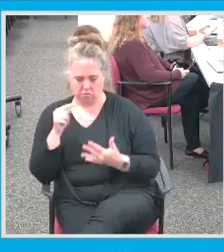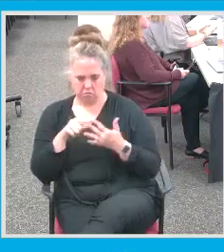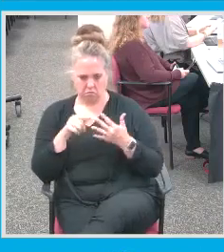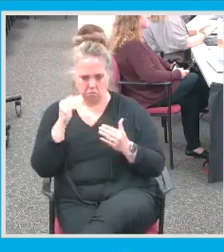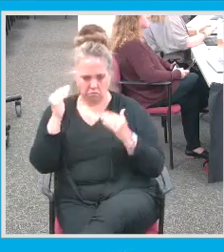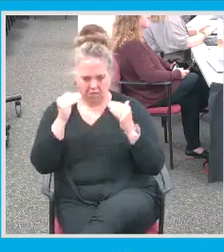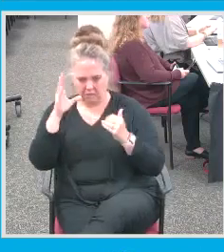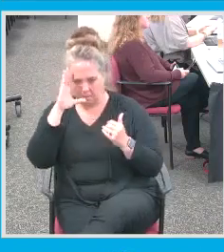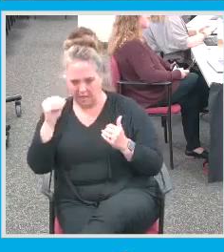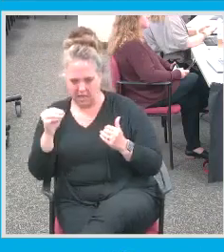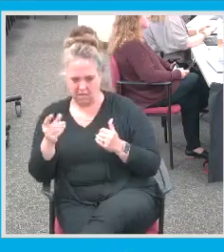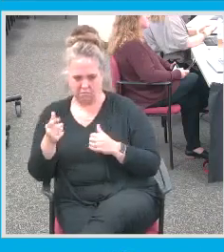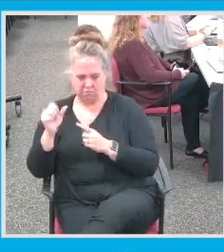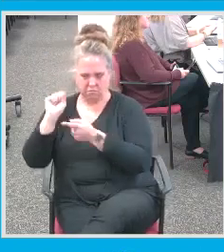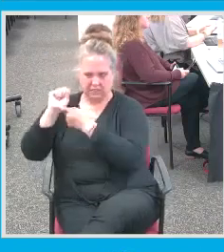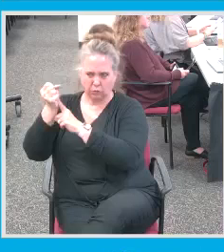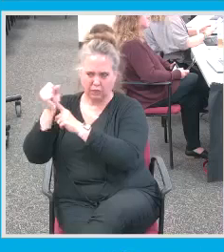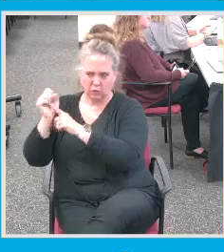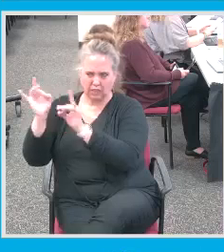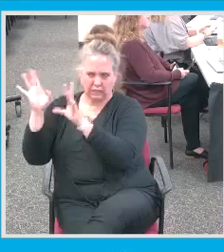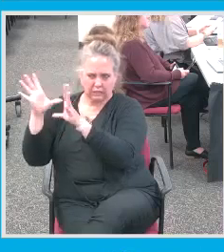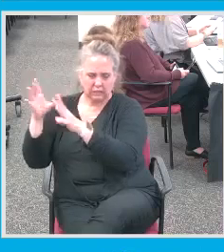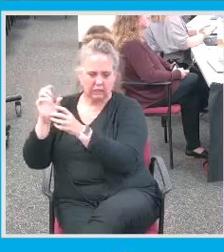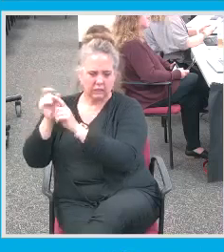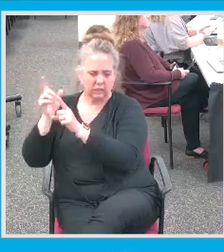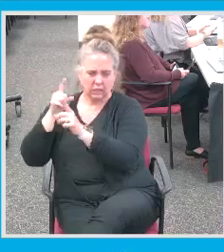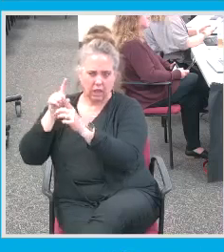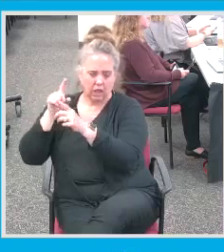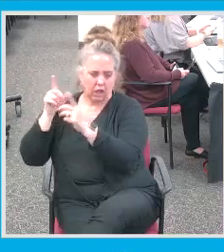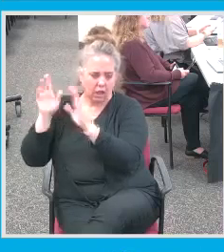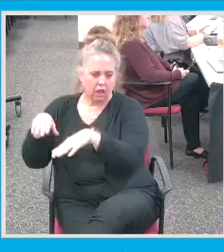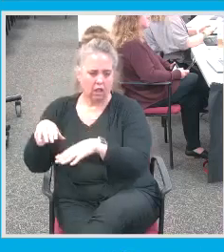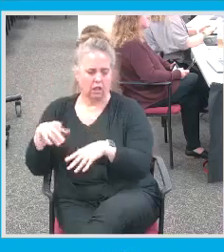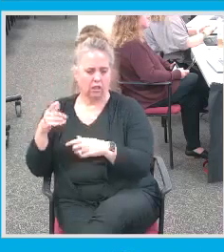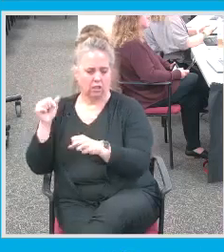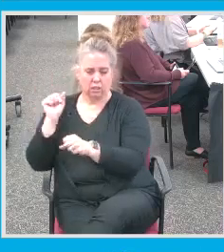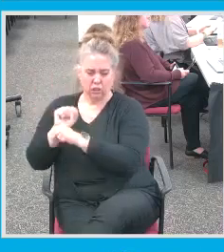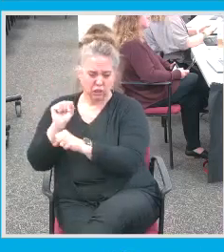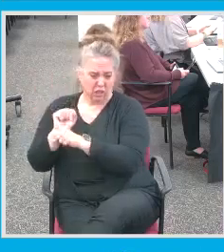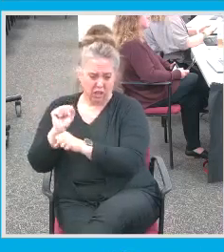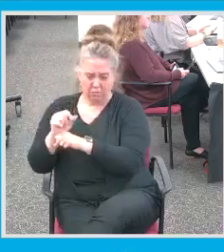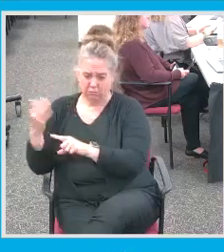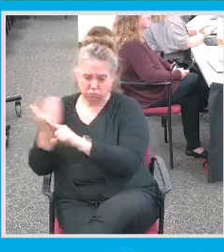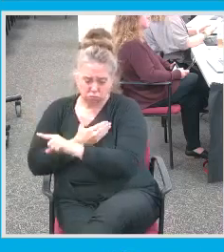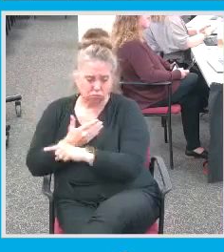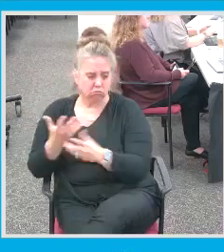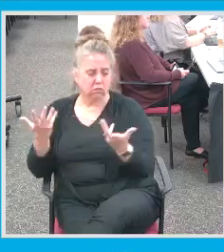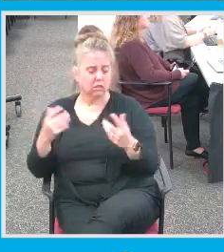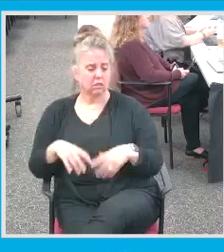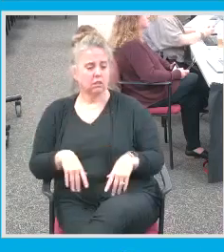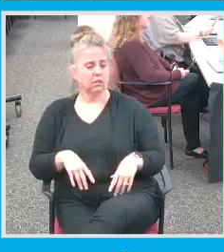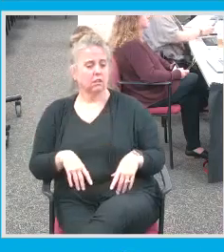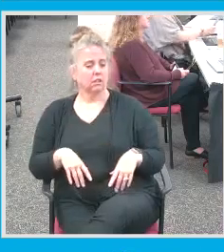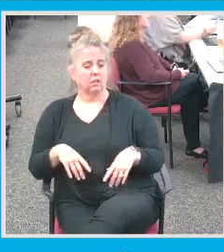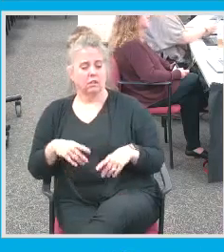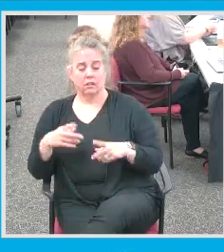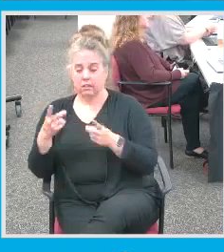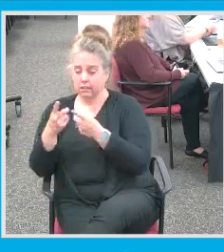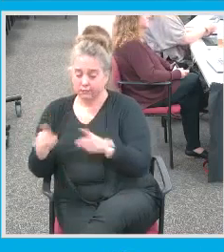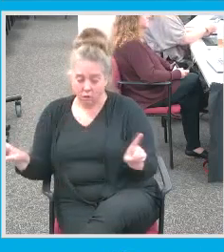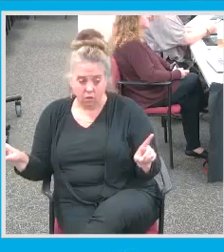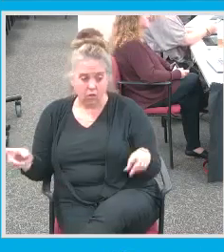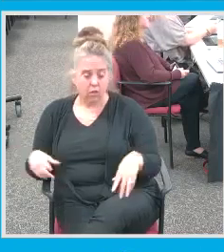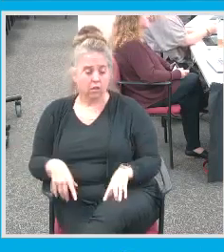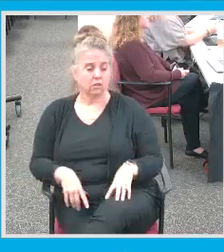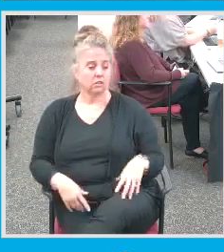situational crisis. That could be maybe today they lost their job, maybe they're going through a divorce, maybe something's going on with their kid